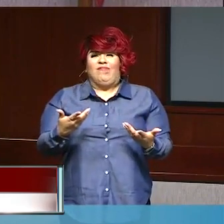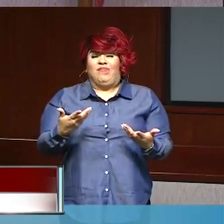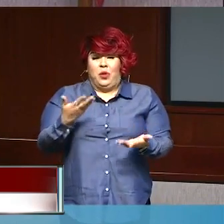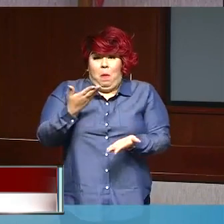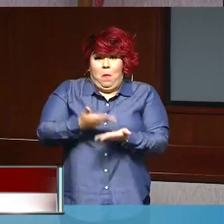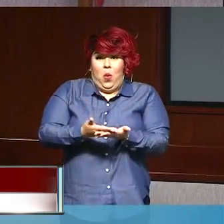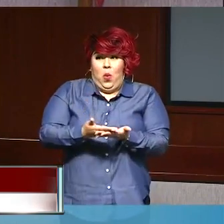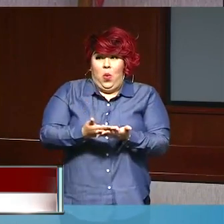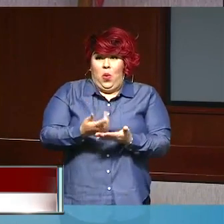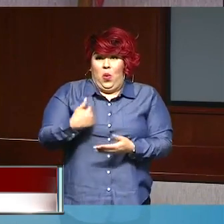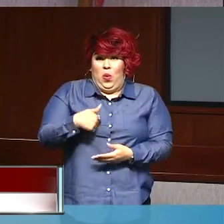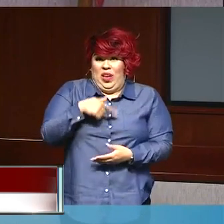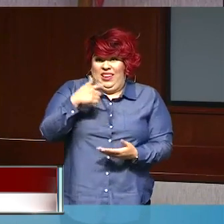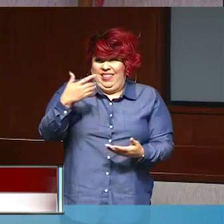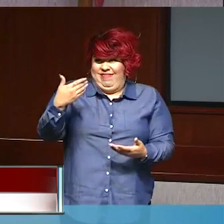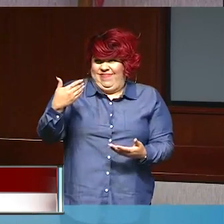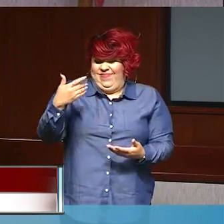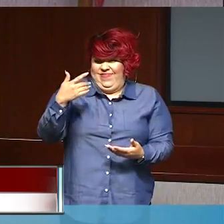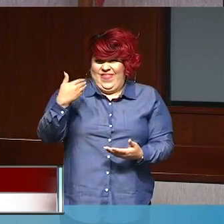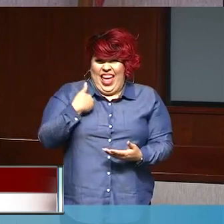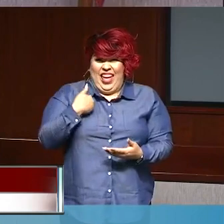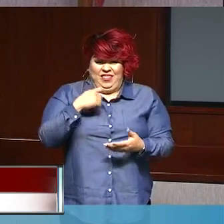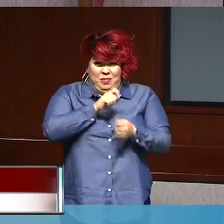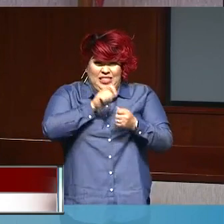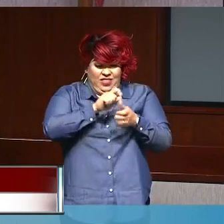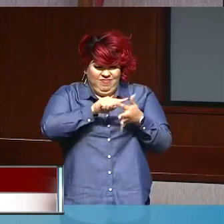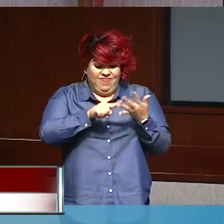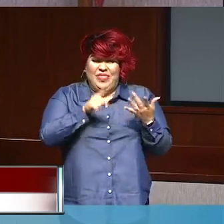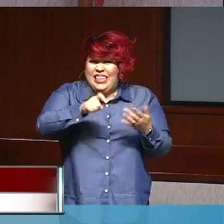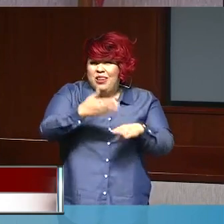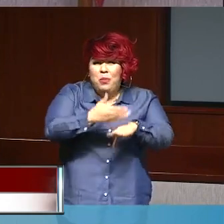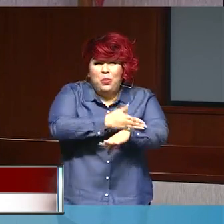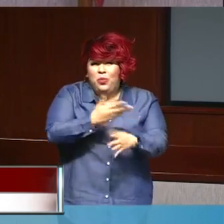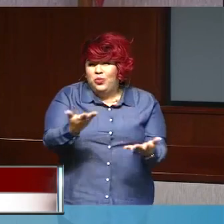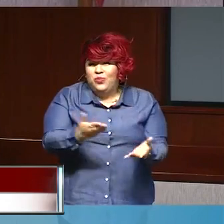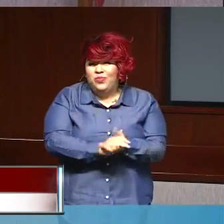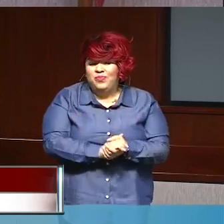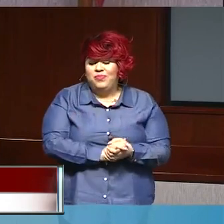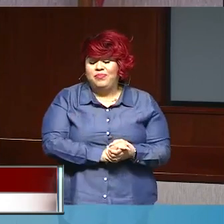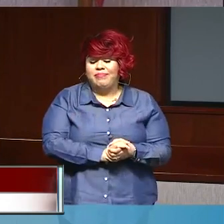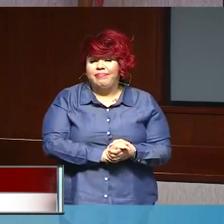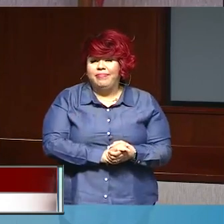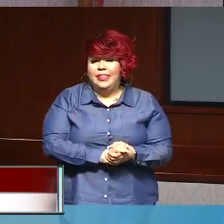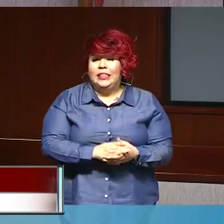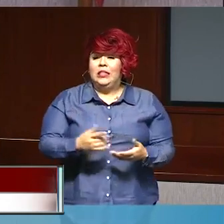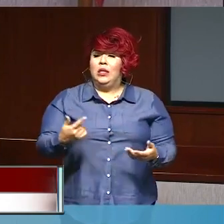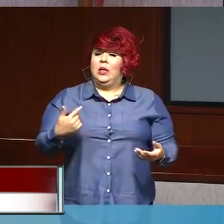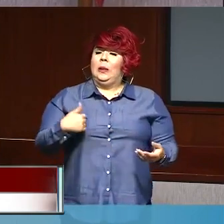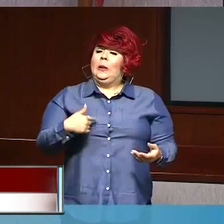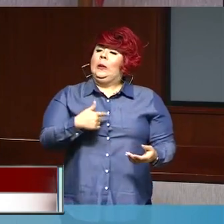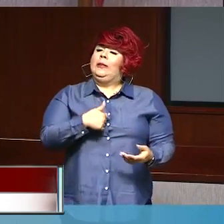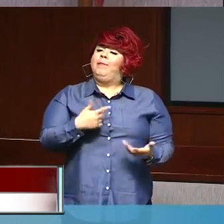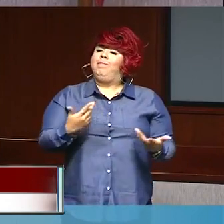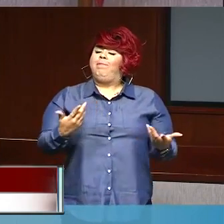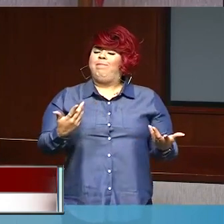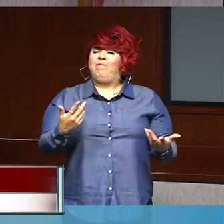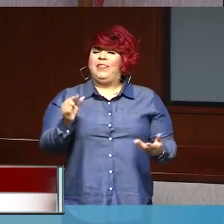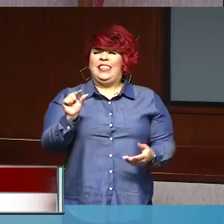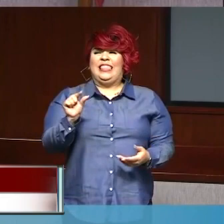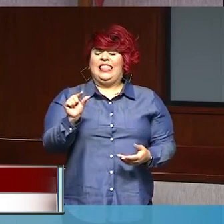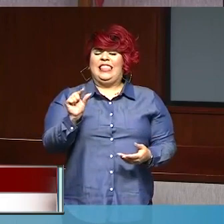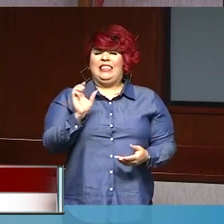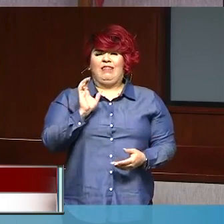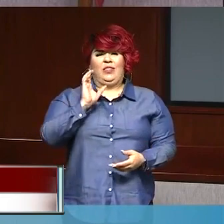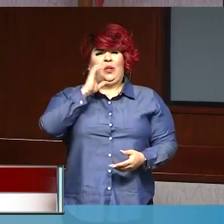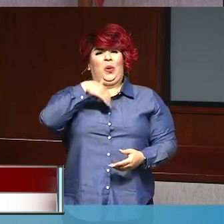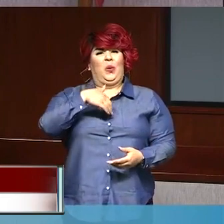improvement, significant improvement. We have taken the unusual stance of really taking